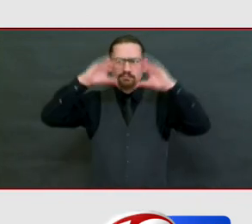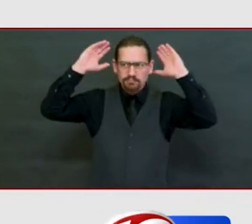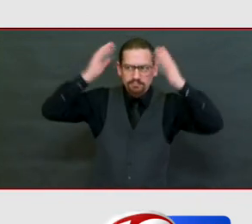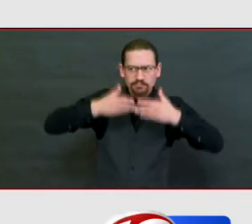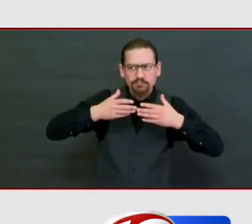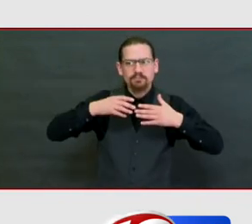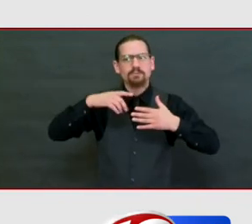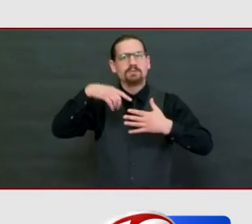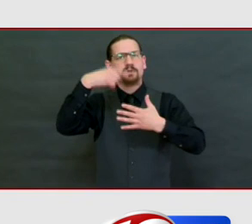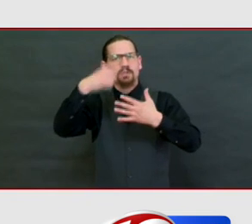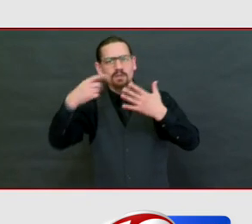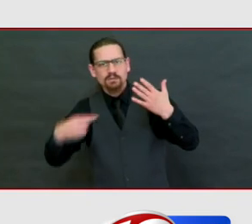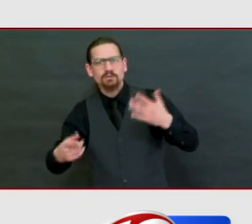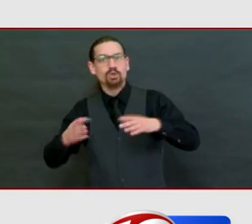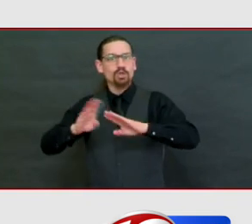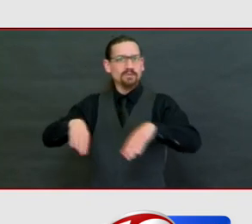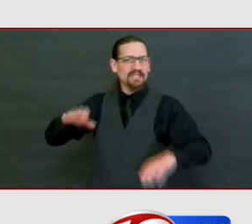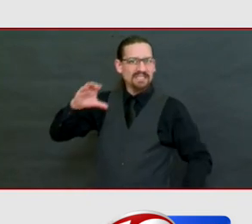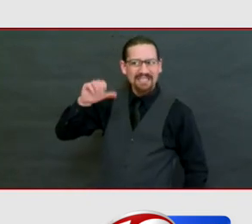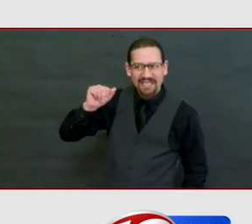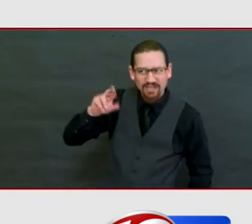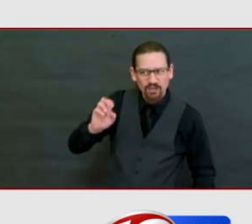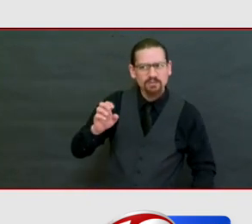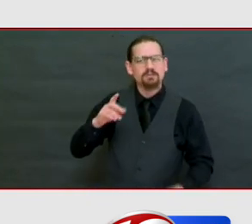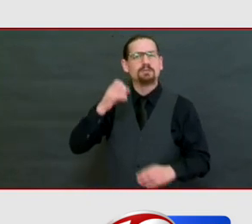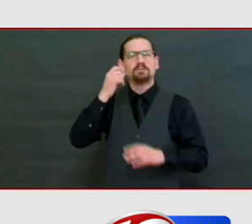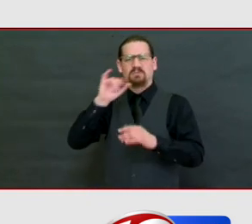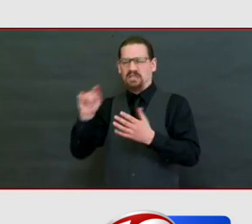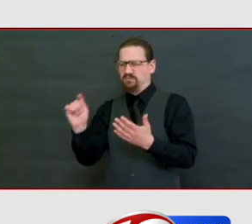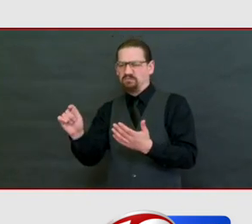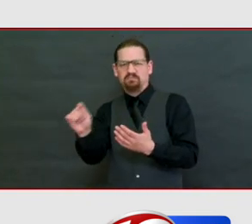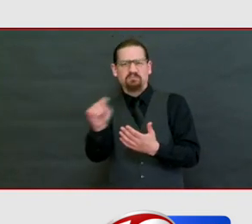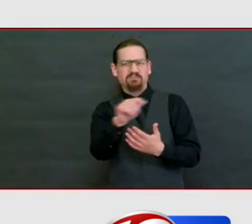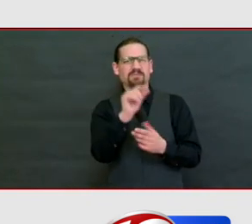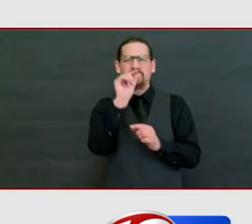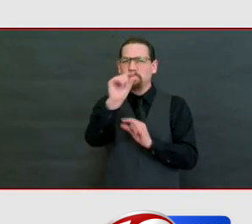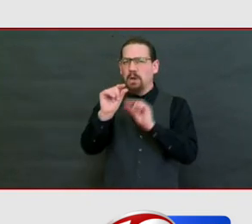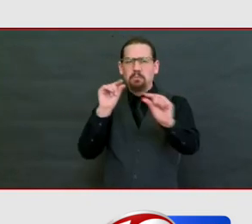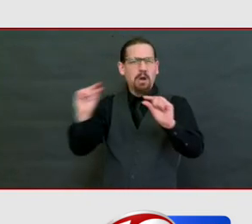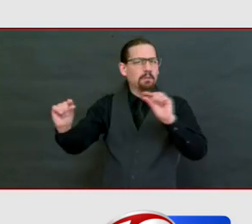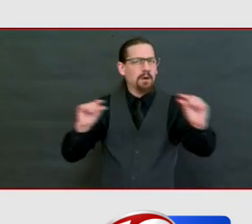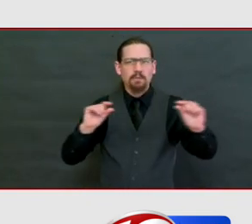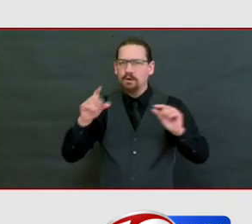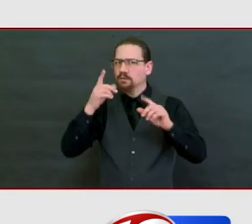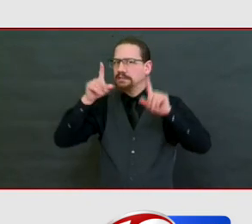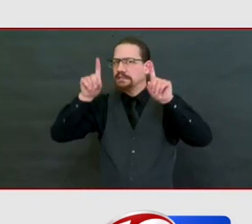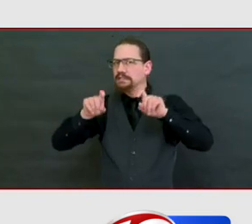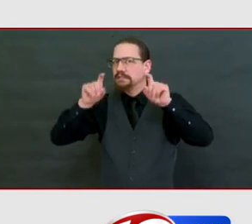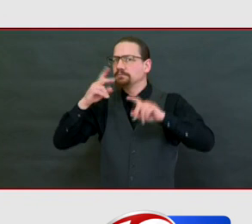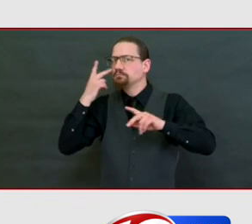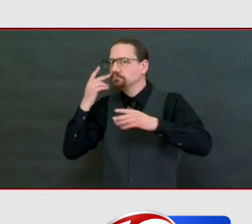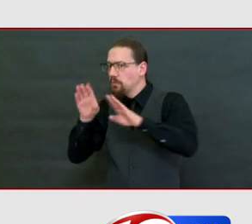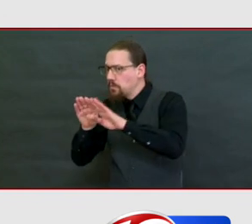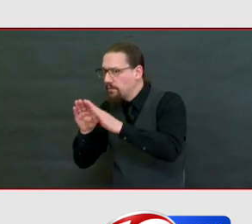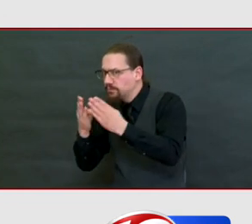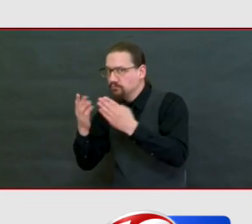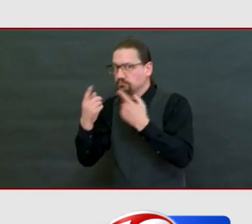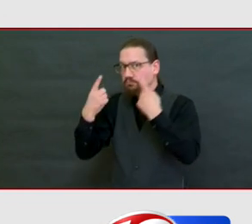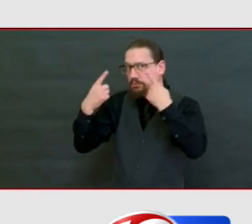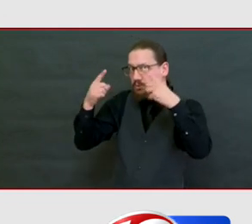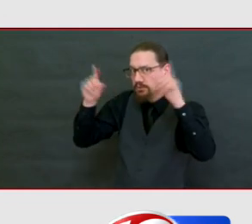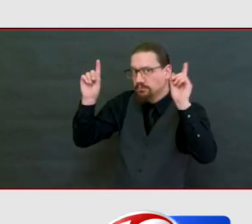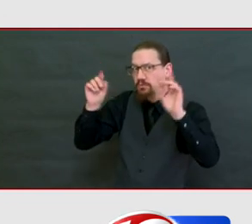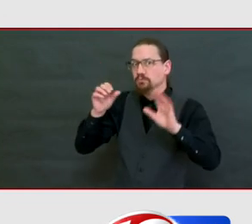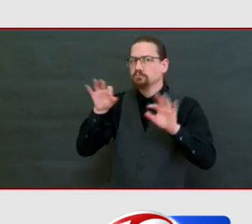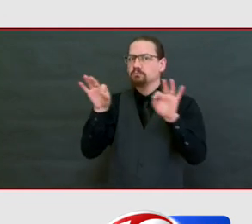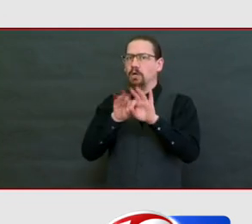limited, and then we will continue to grow. So I want you to start getting your head around that. This is not